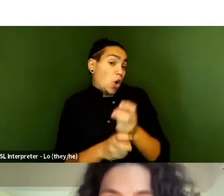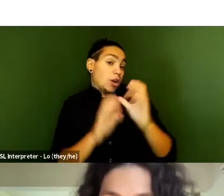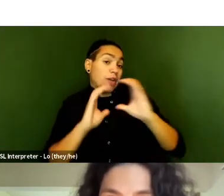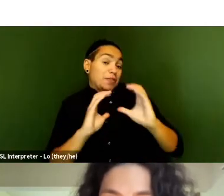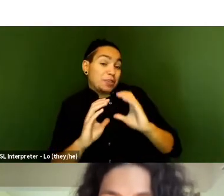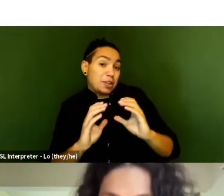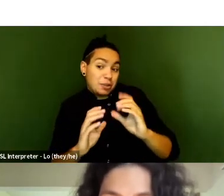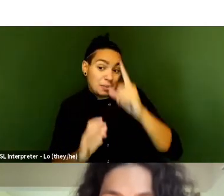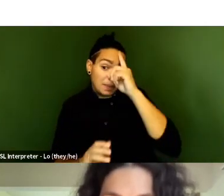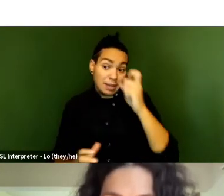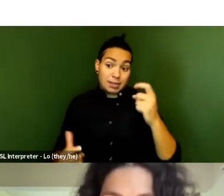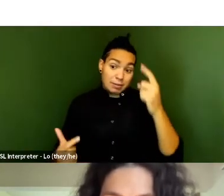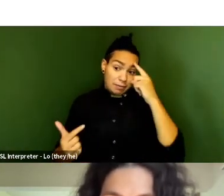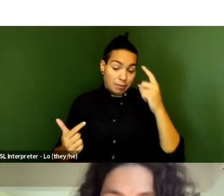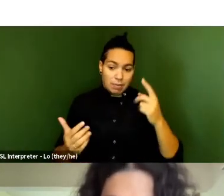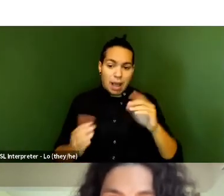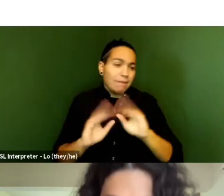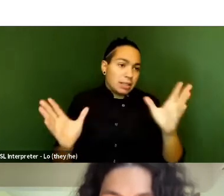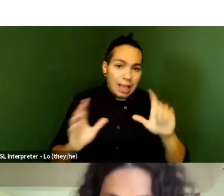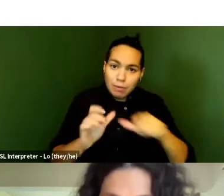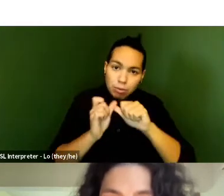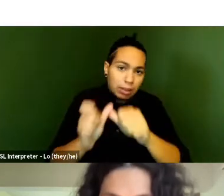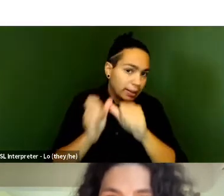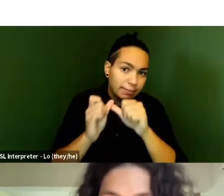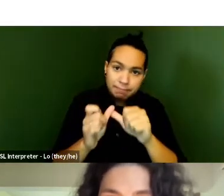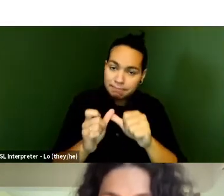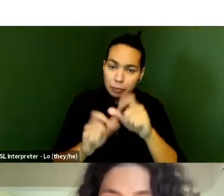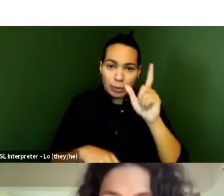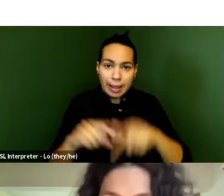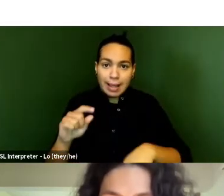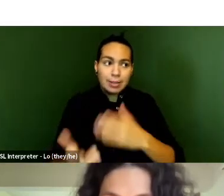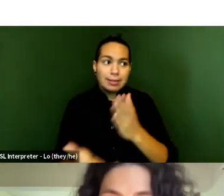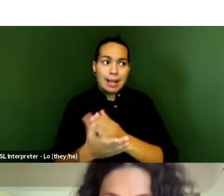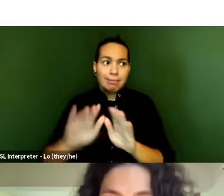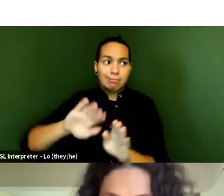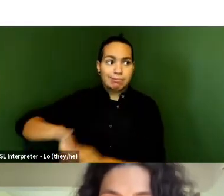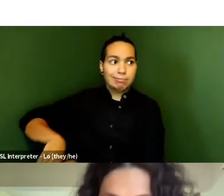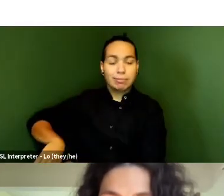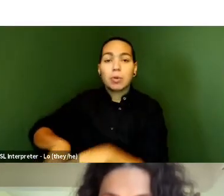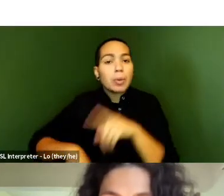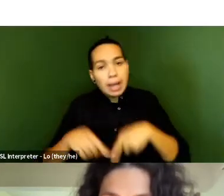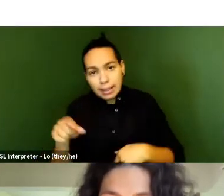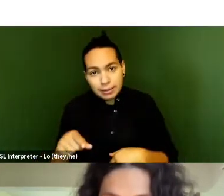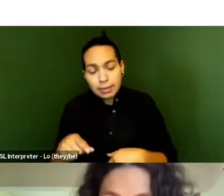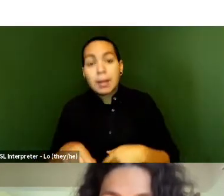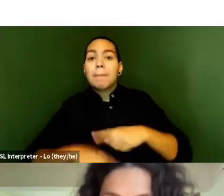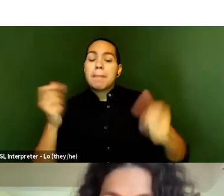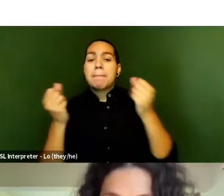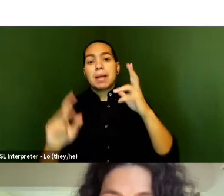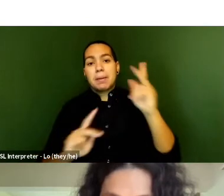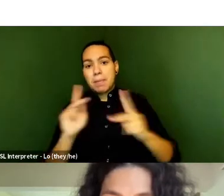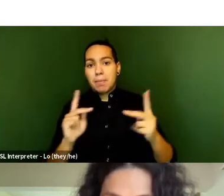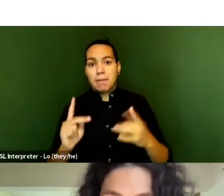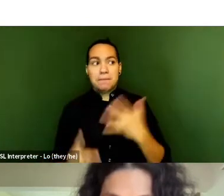the conversation, obviously it has to keep happening, right? That's like the only way. But I think there's a lot of folks that are just feeling